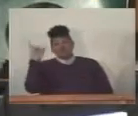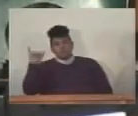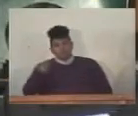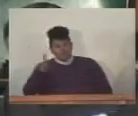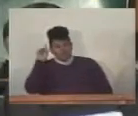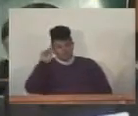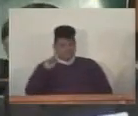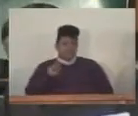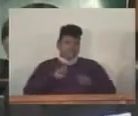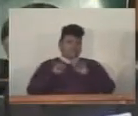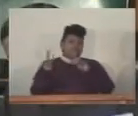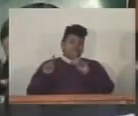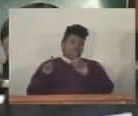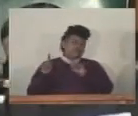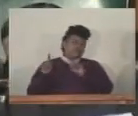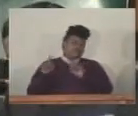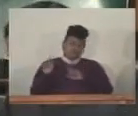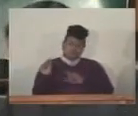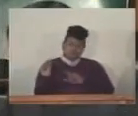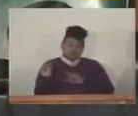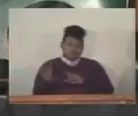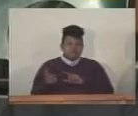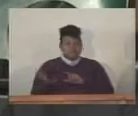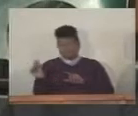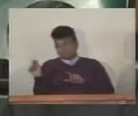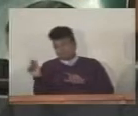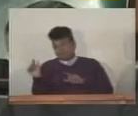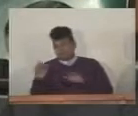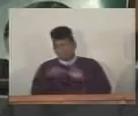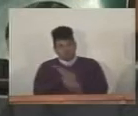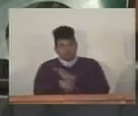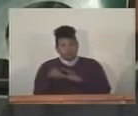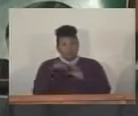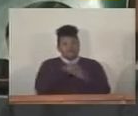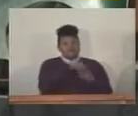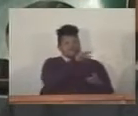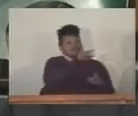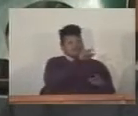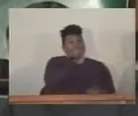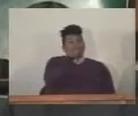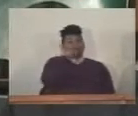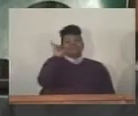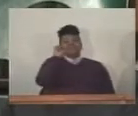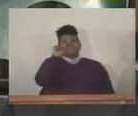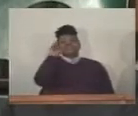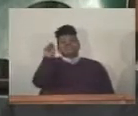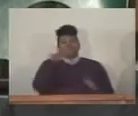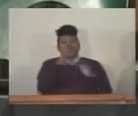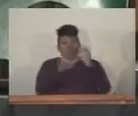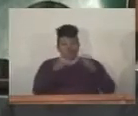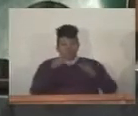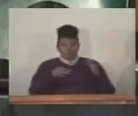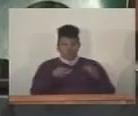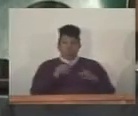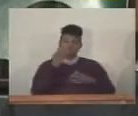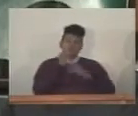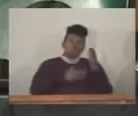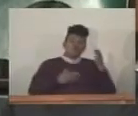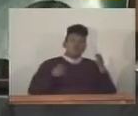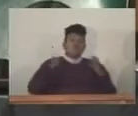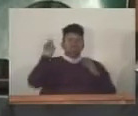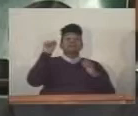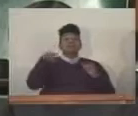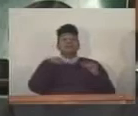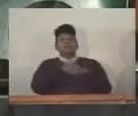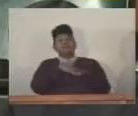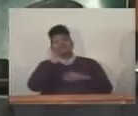document, that is, the document, the indictment used to charge the offender. Indictable offenses are generally tried in the circuit court, with